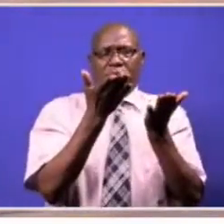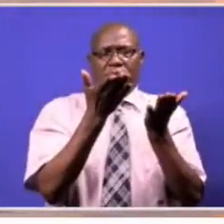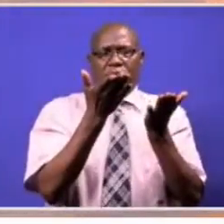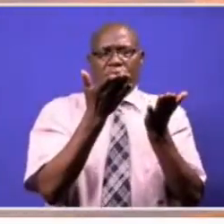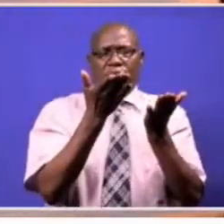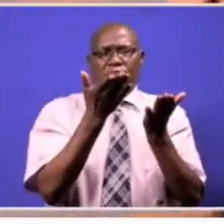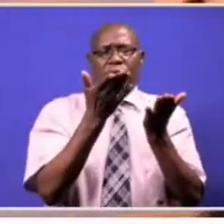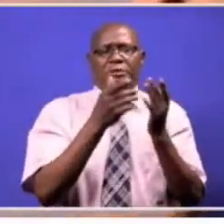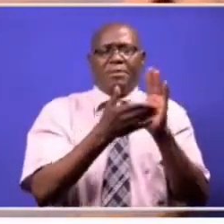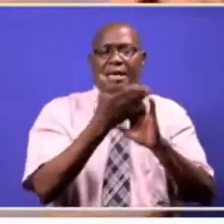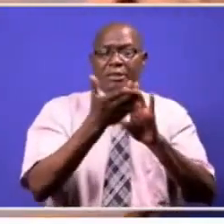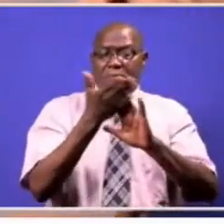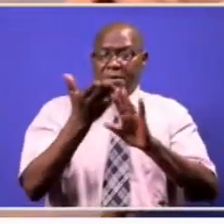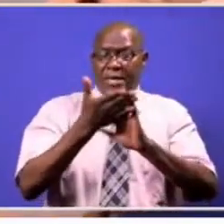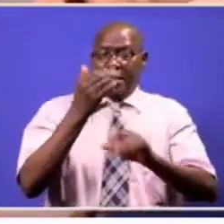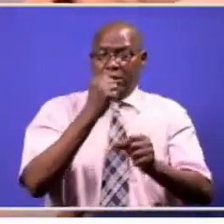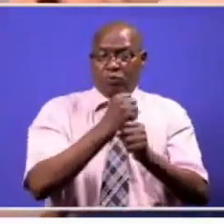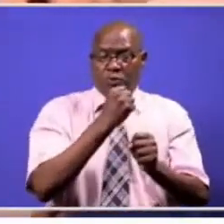expedite